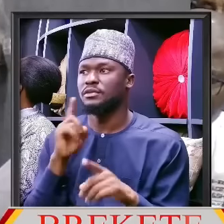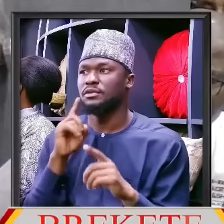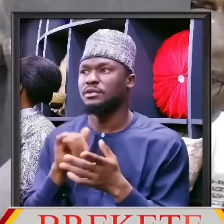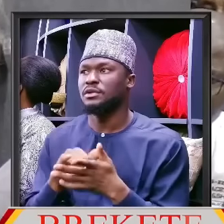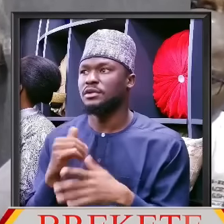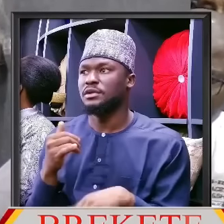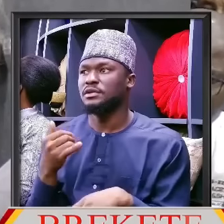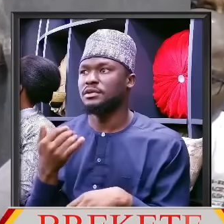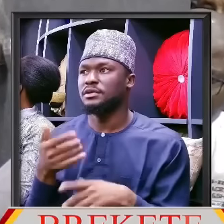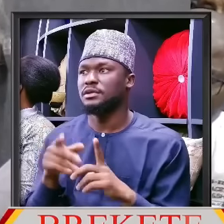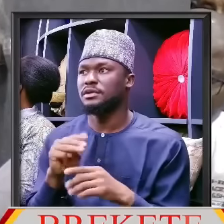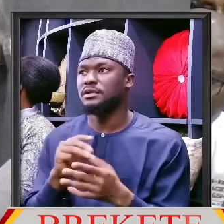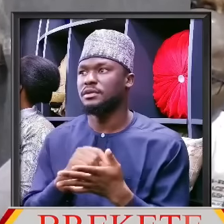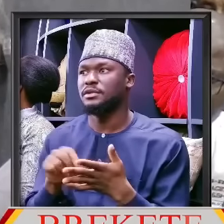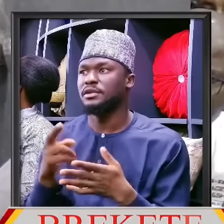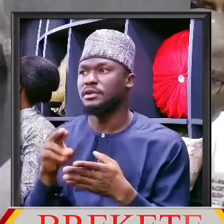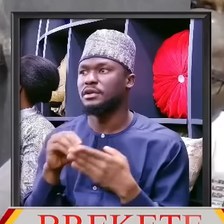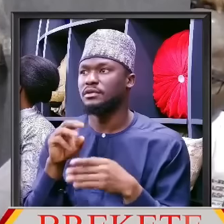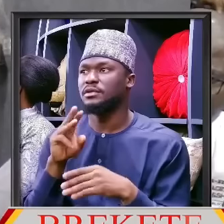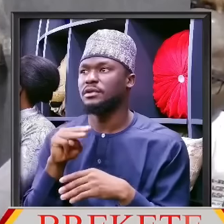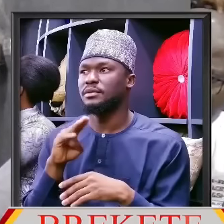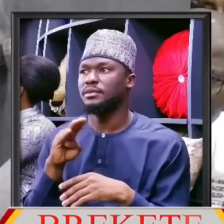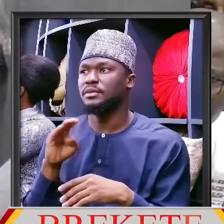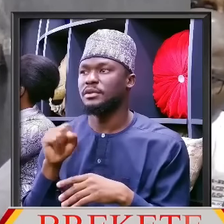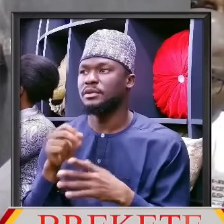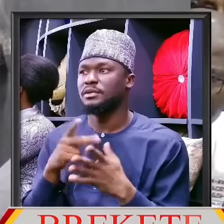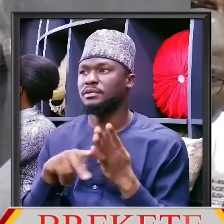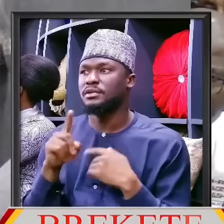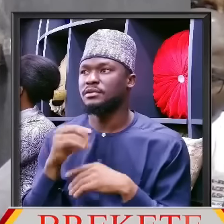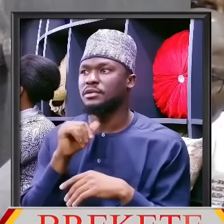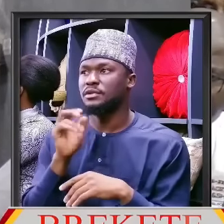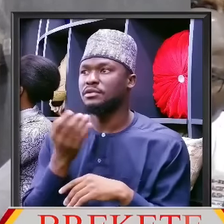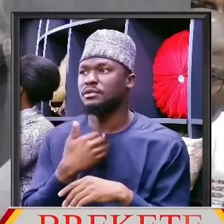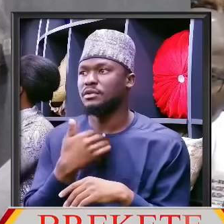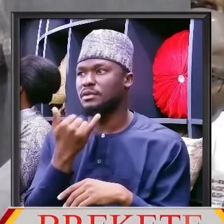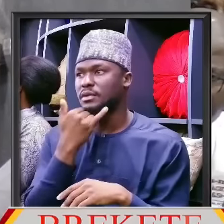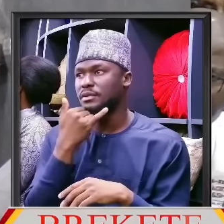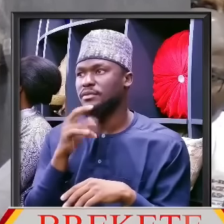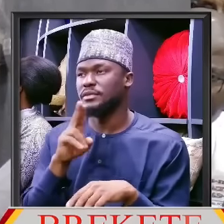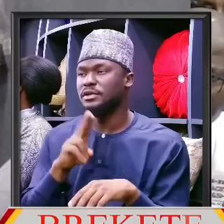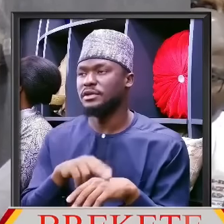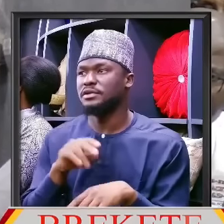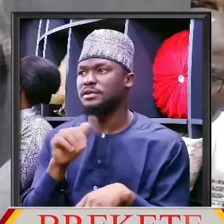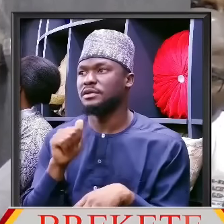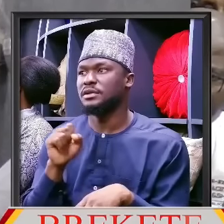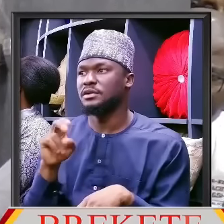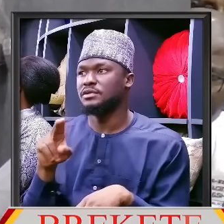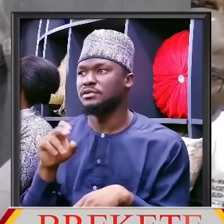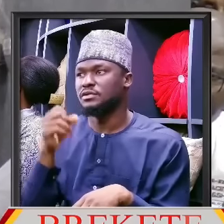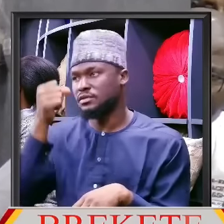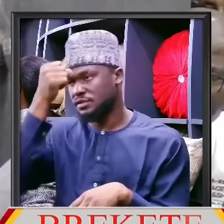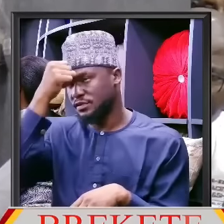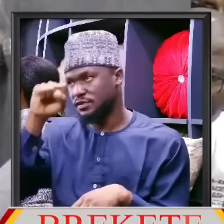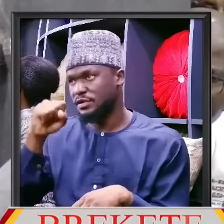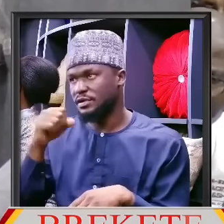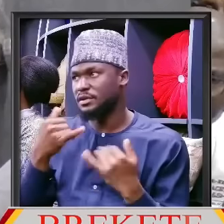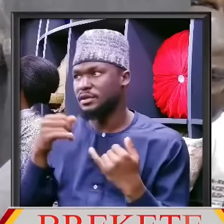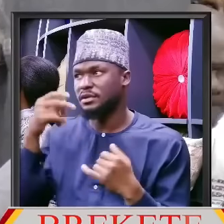not make them write their NDBS part one. What be our fault? National auto strike, COVID-19, and 26